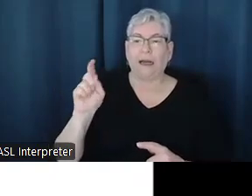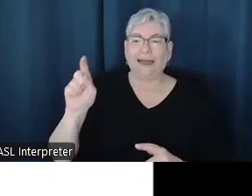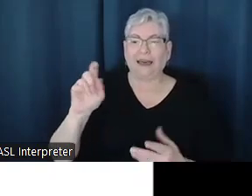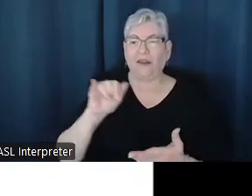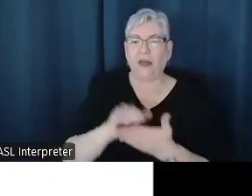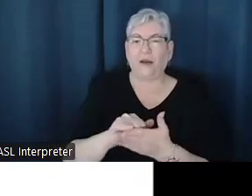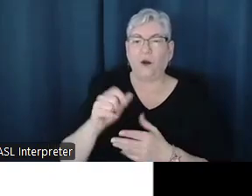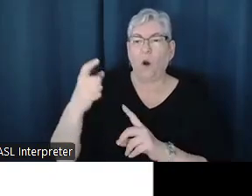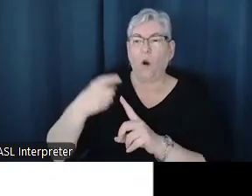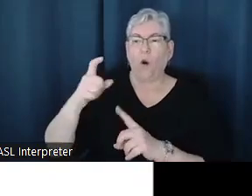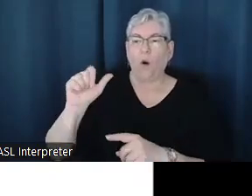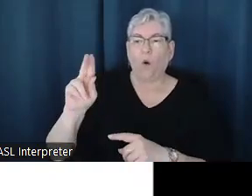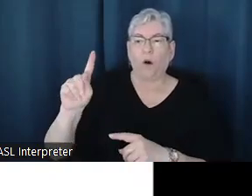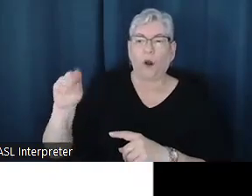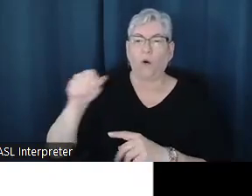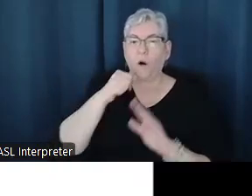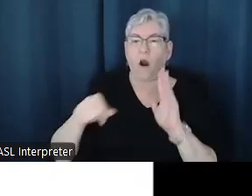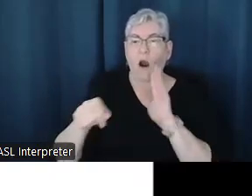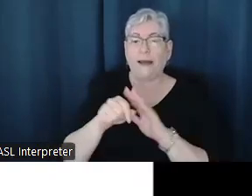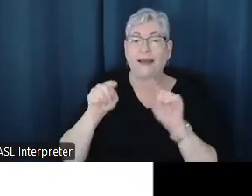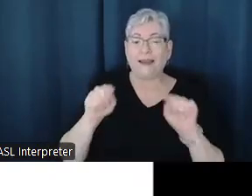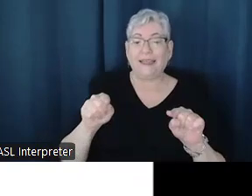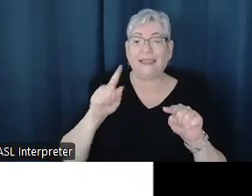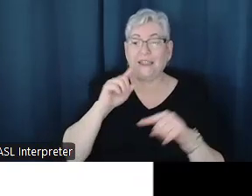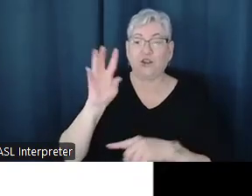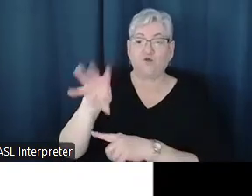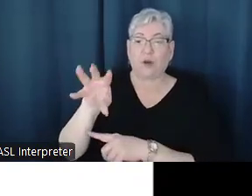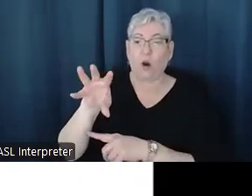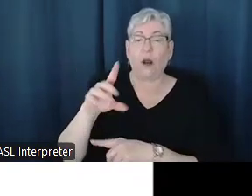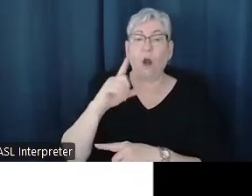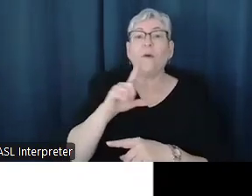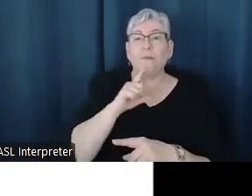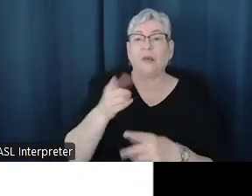be recorded and will be available on the RAISE website.